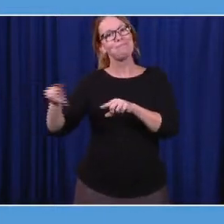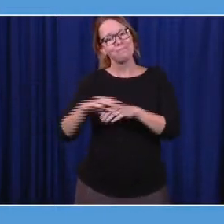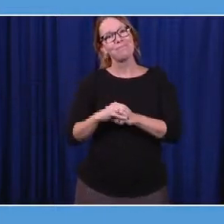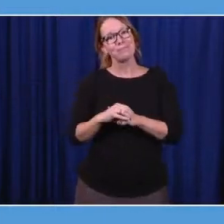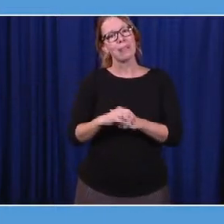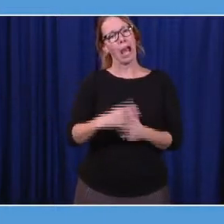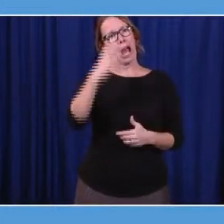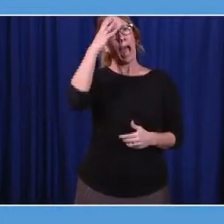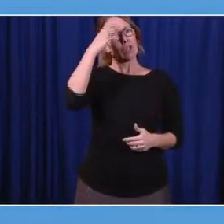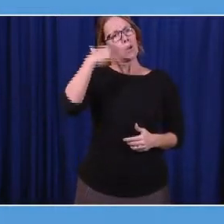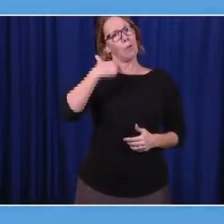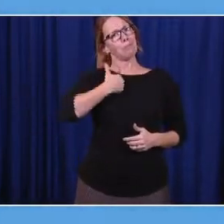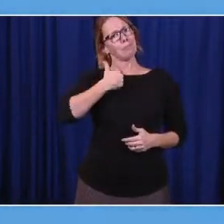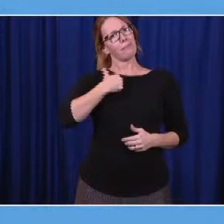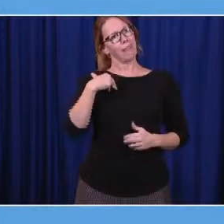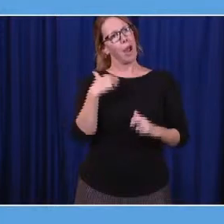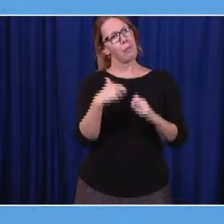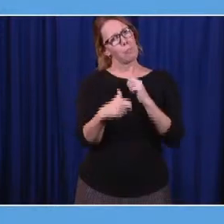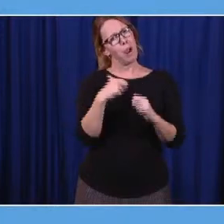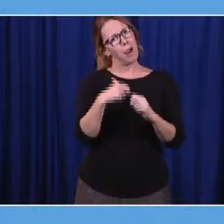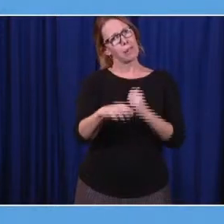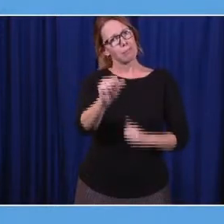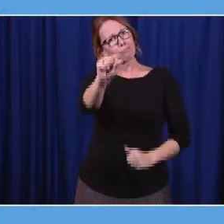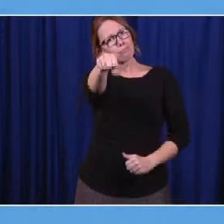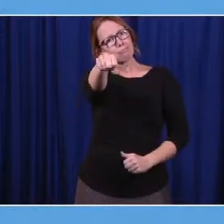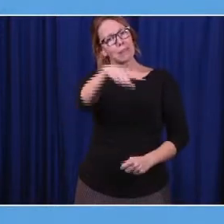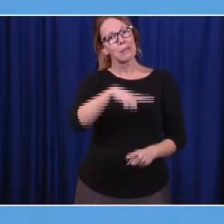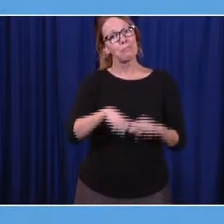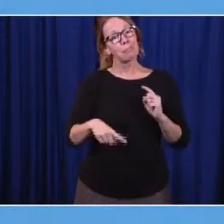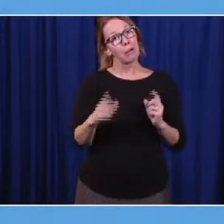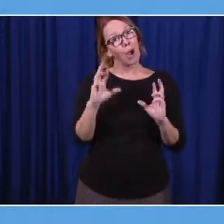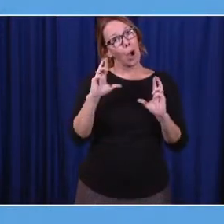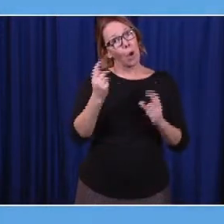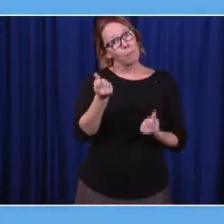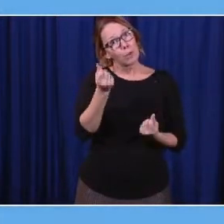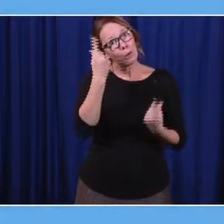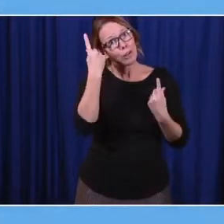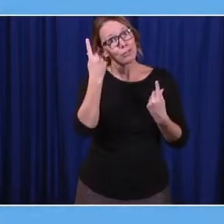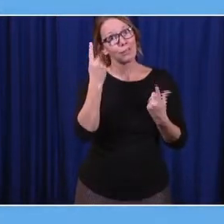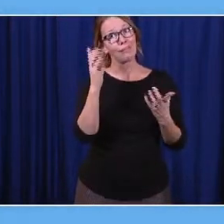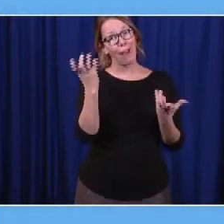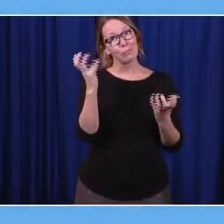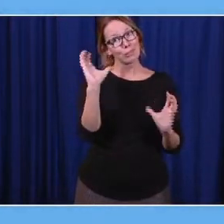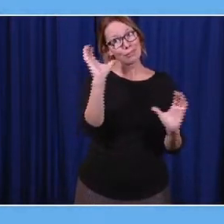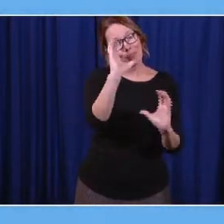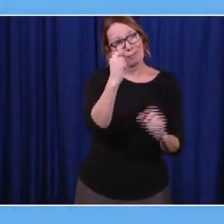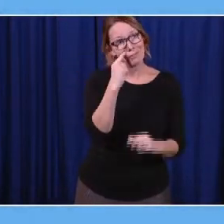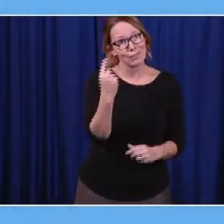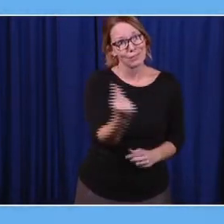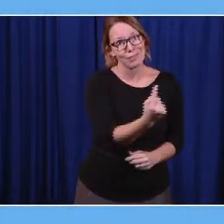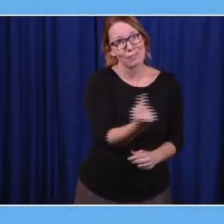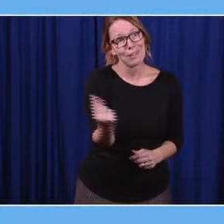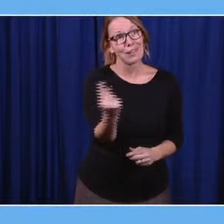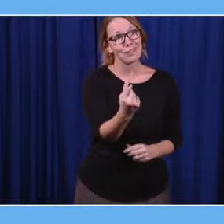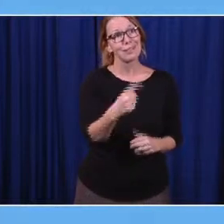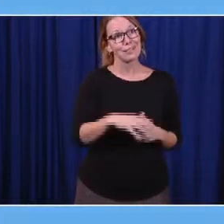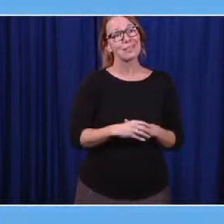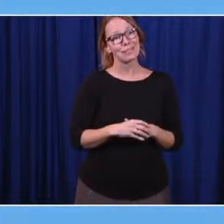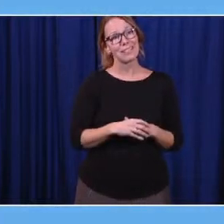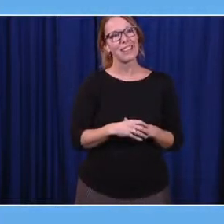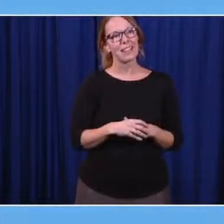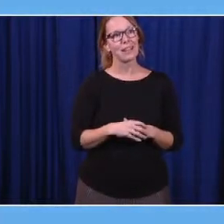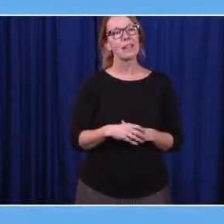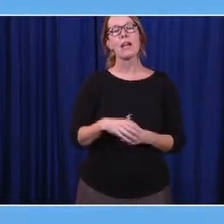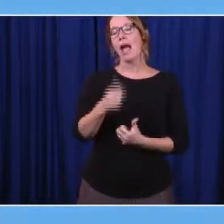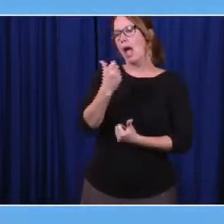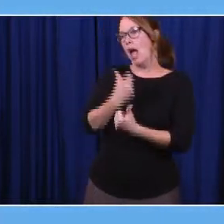problems, but I hope you understand. I'm just looking for someone, because I've been looking in and out of places. Every